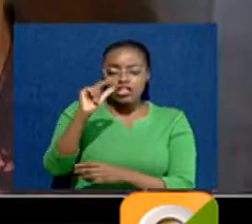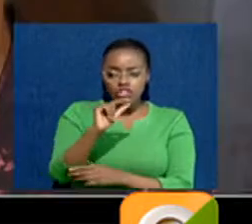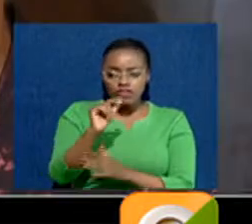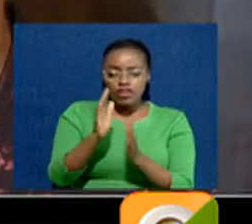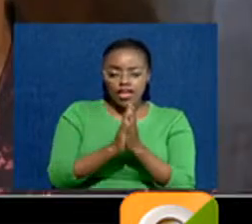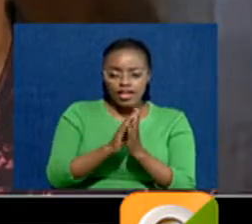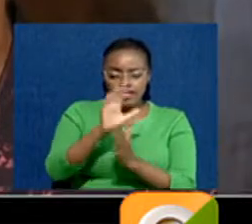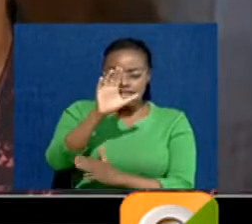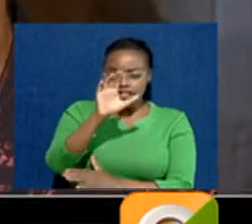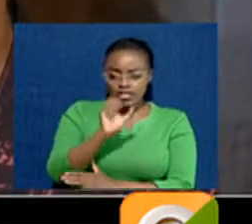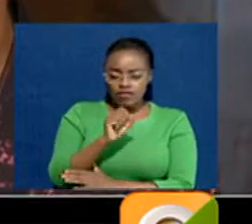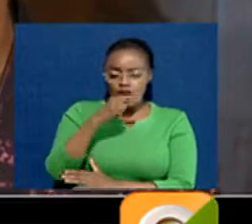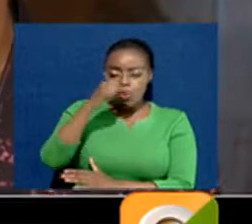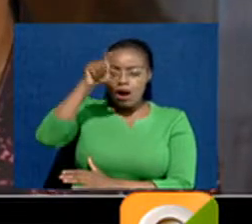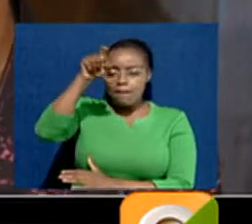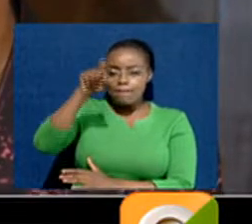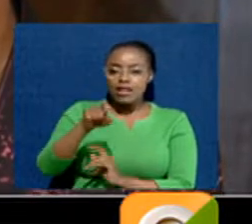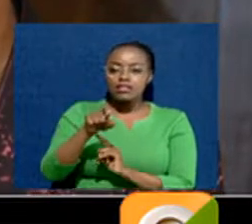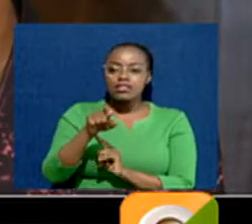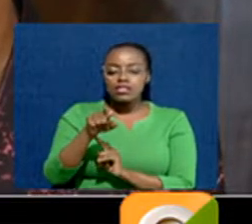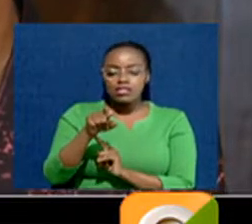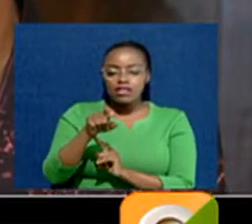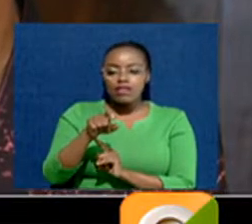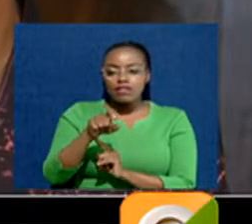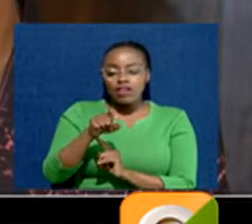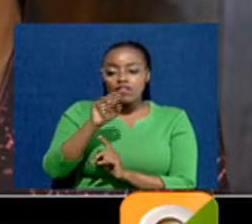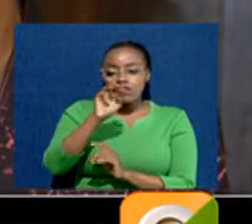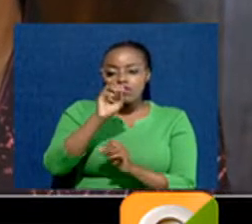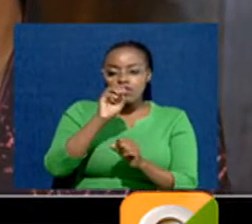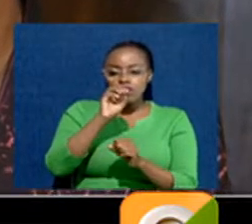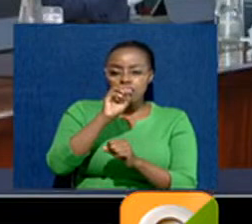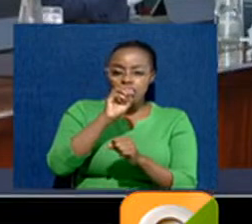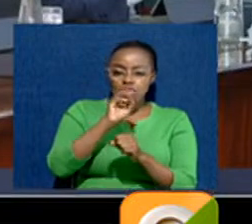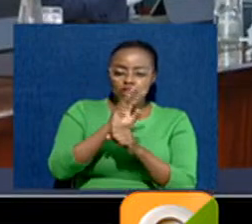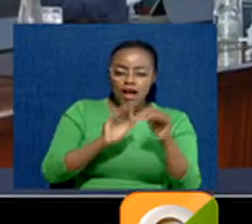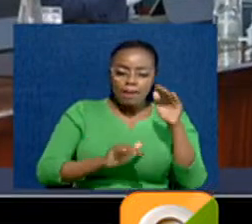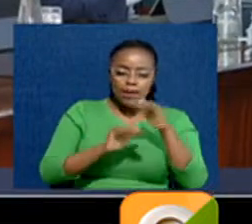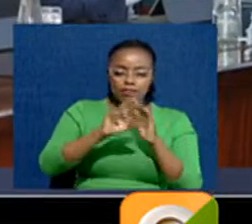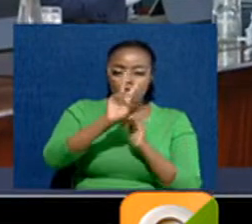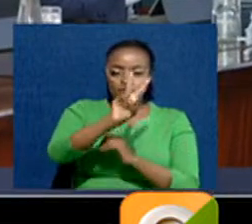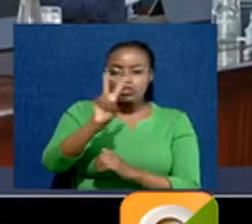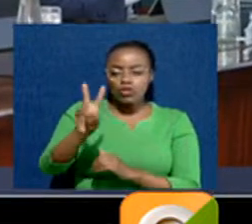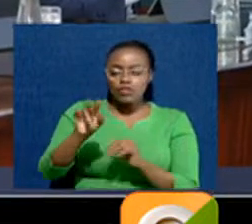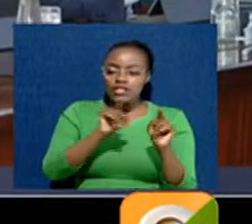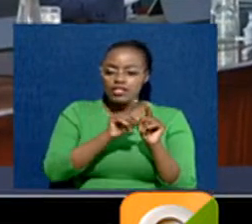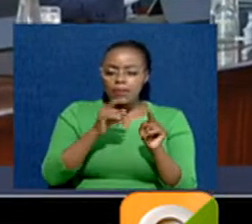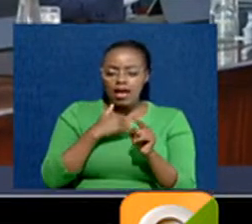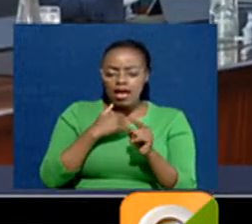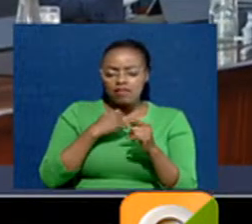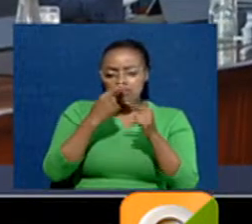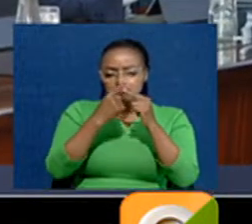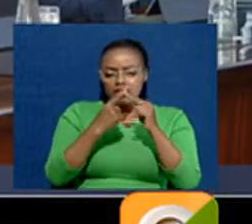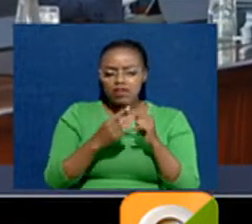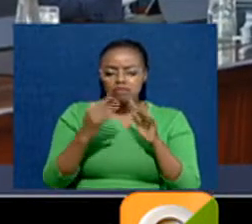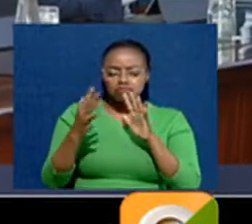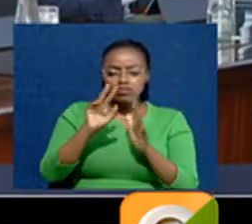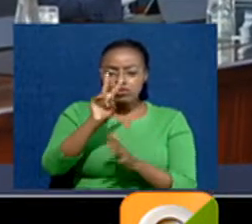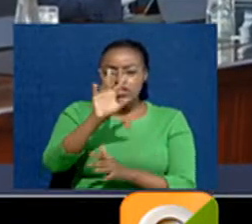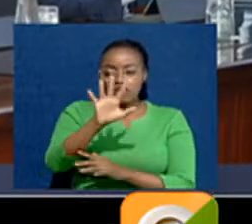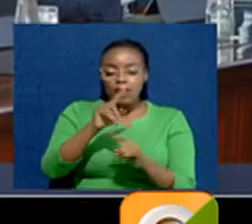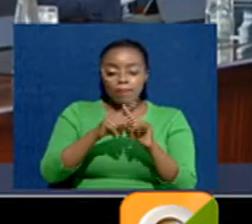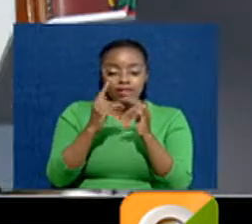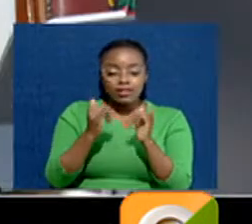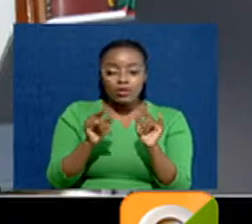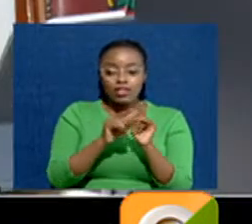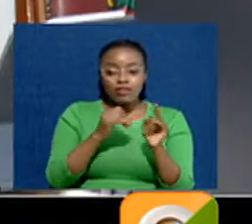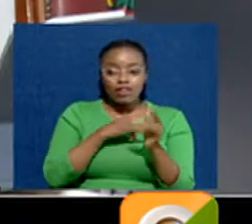and cabinet secretaries who must be at least 14 and a maximum of 22. If you count that, you get to a number of 25. But then again,